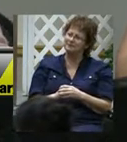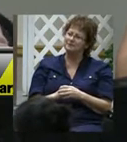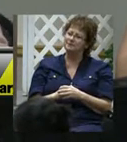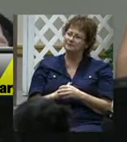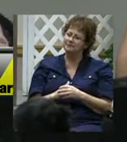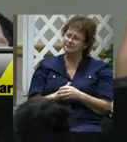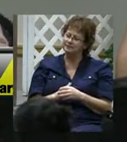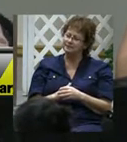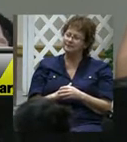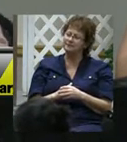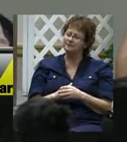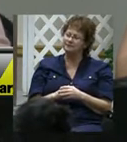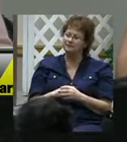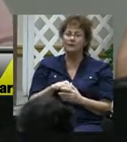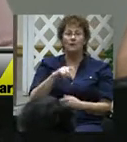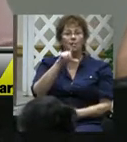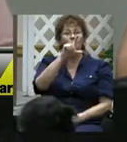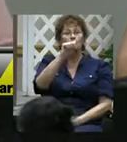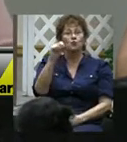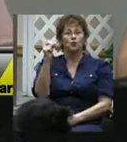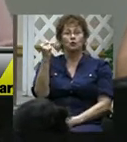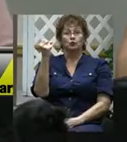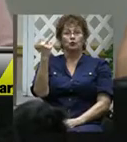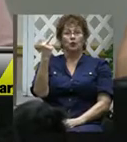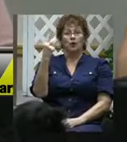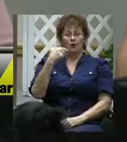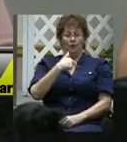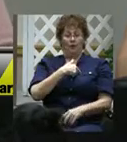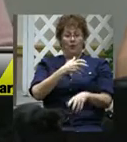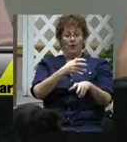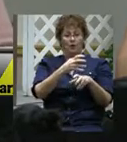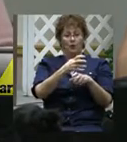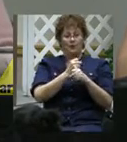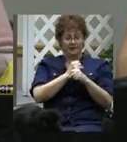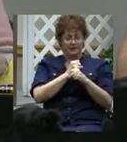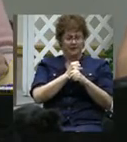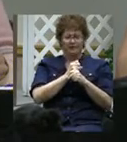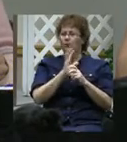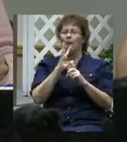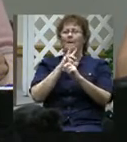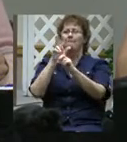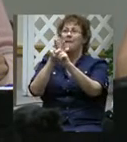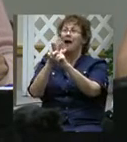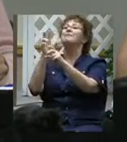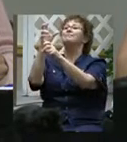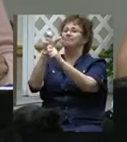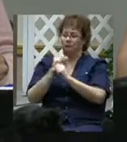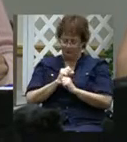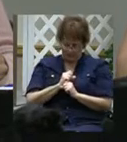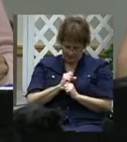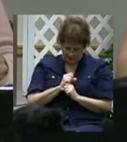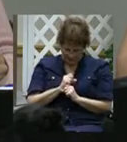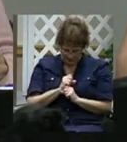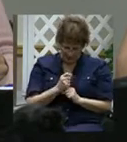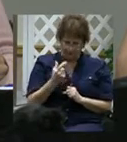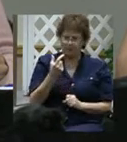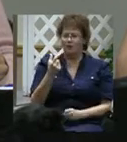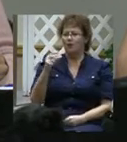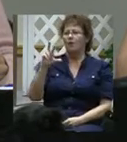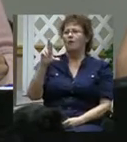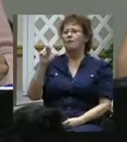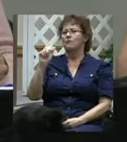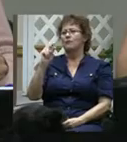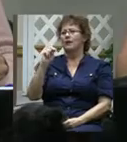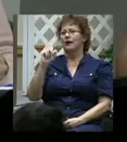In 2012, we received, we applied and got a grant from the